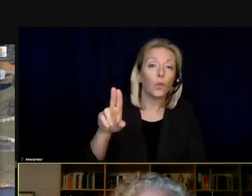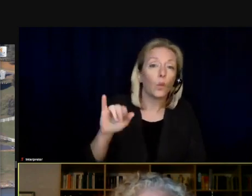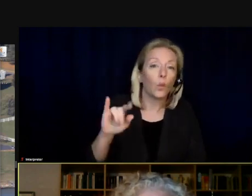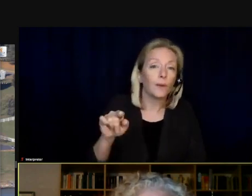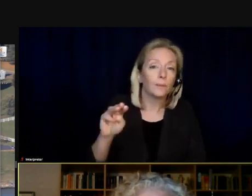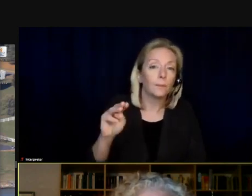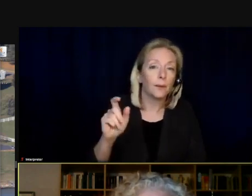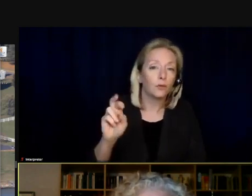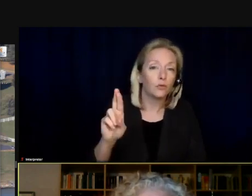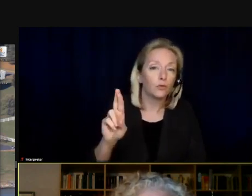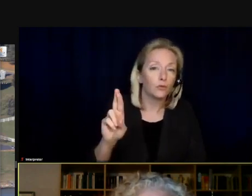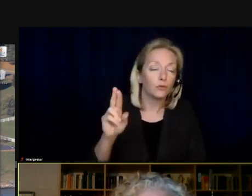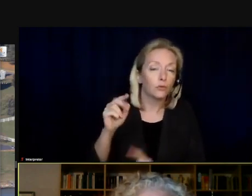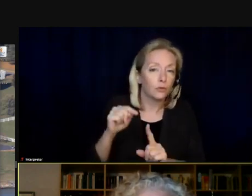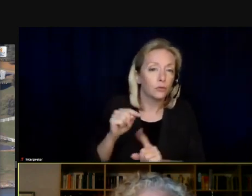maker,